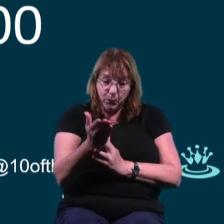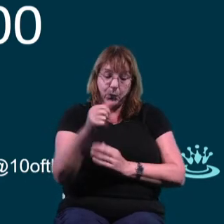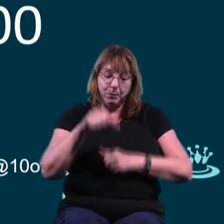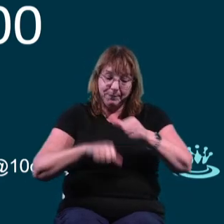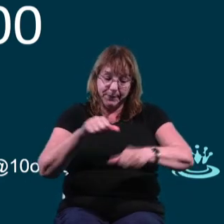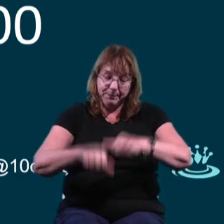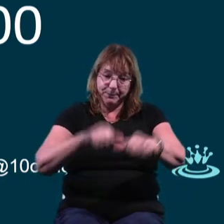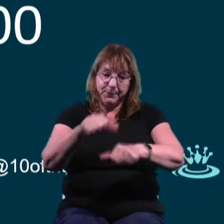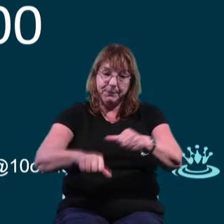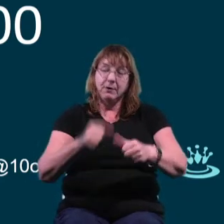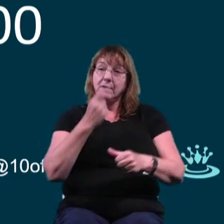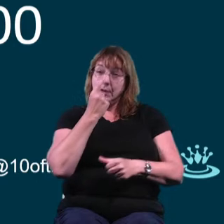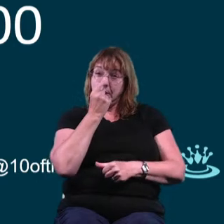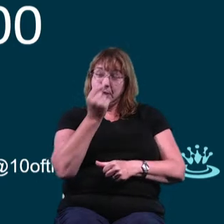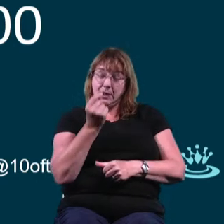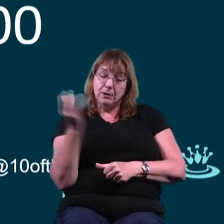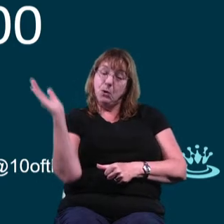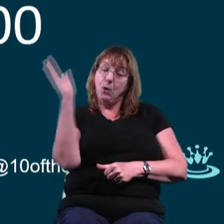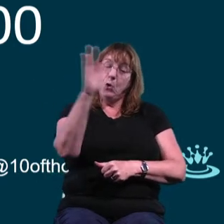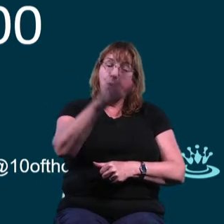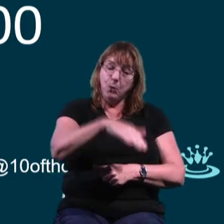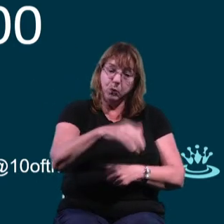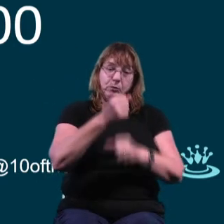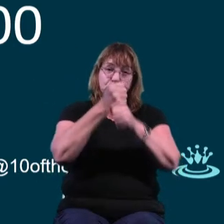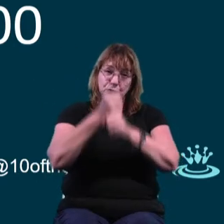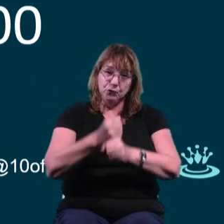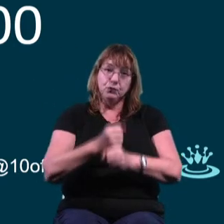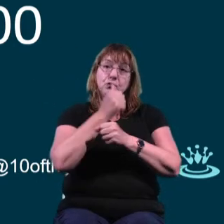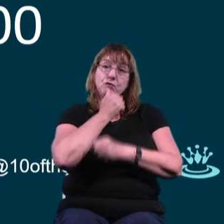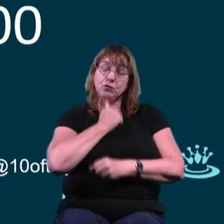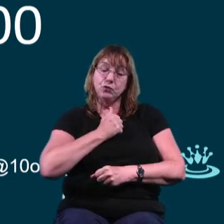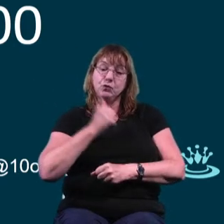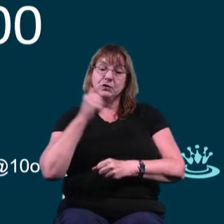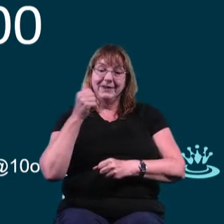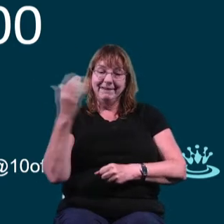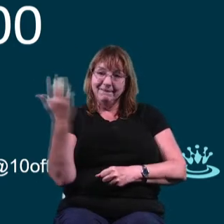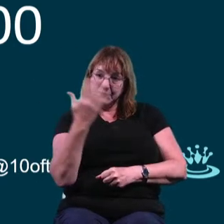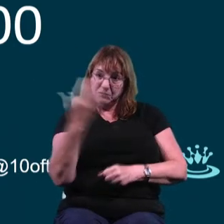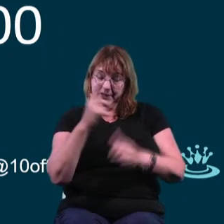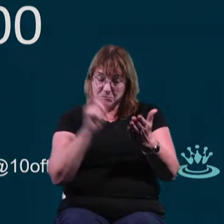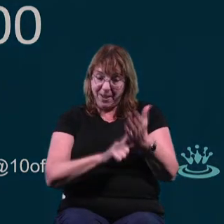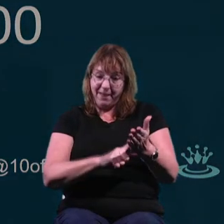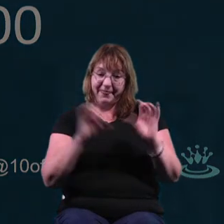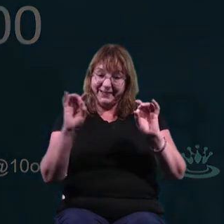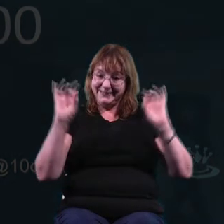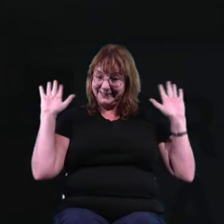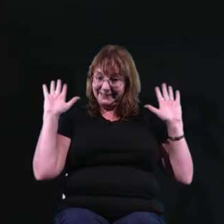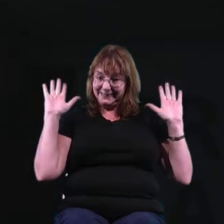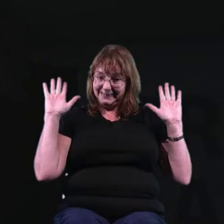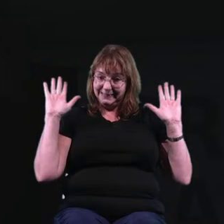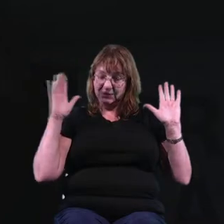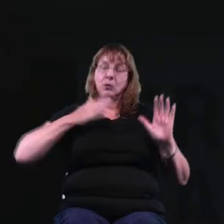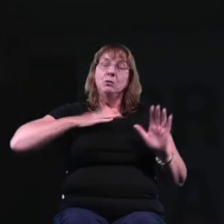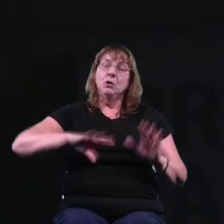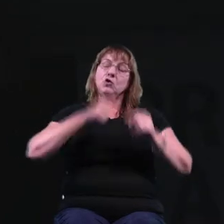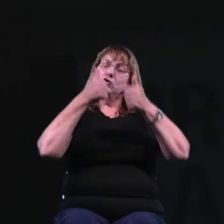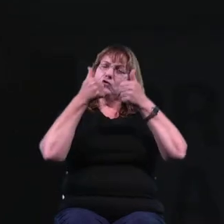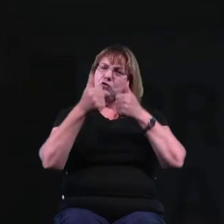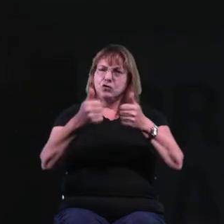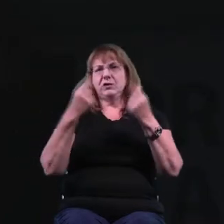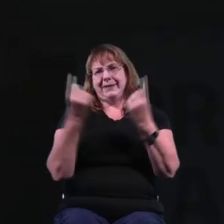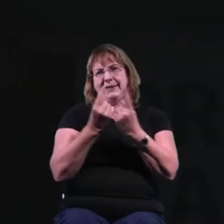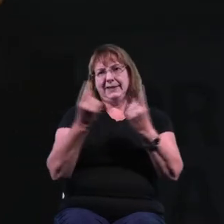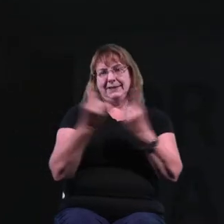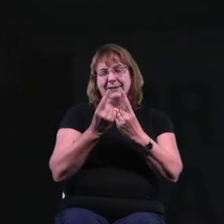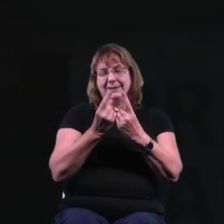might be able to use them once you get home. So get the pack, 15 quid. We'll see you down there. We want to get you good stuff that will point you to Jesus.